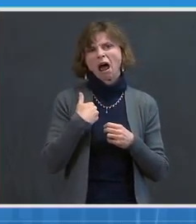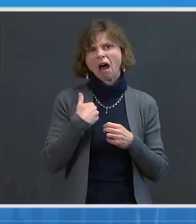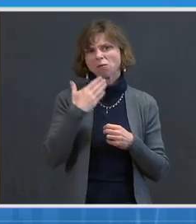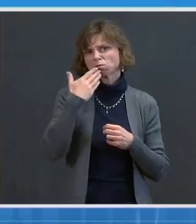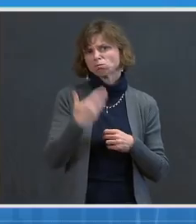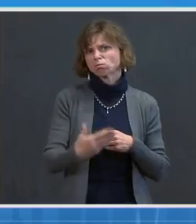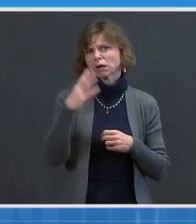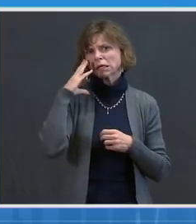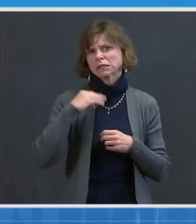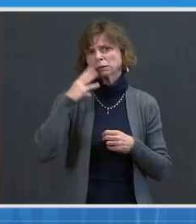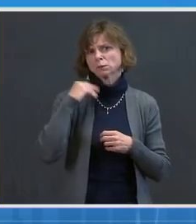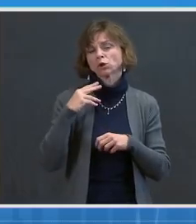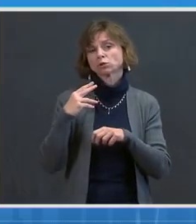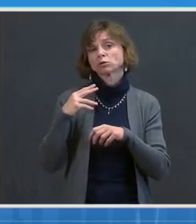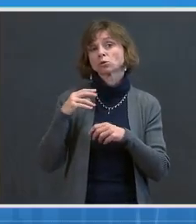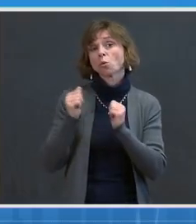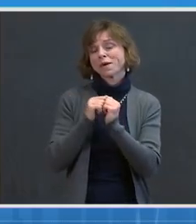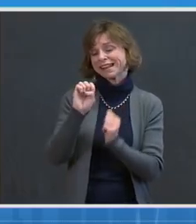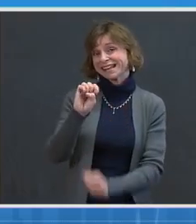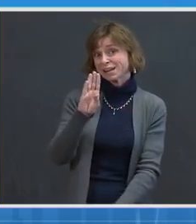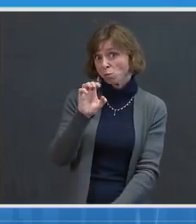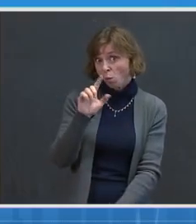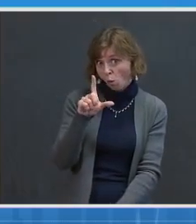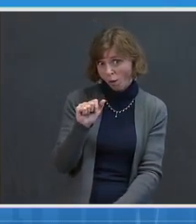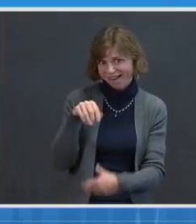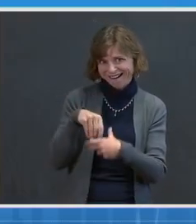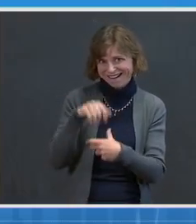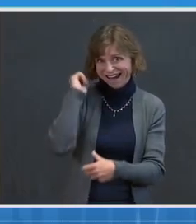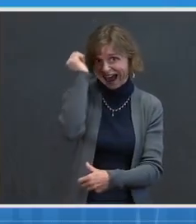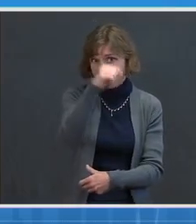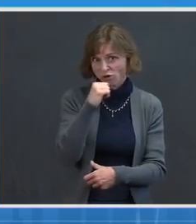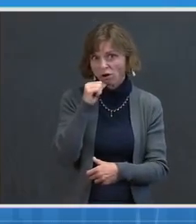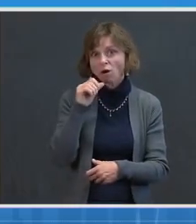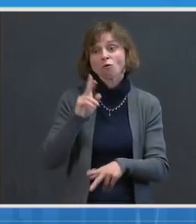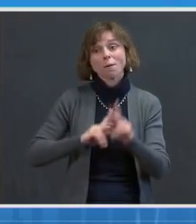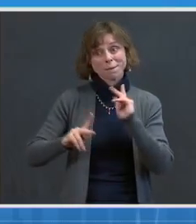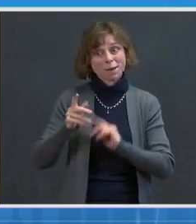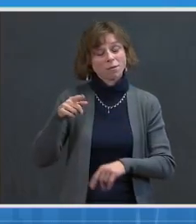with Ebola in Africa in individuals